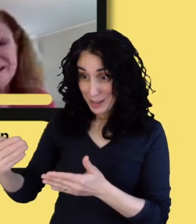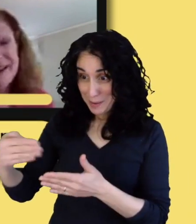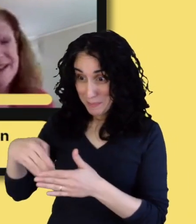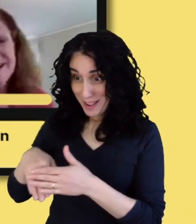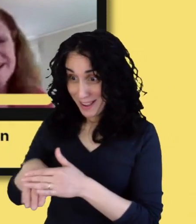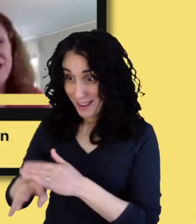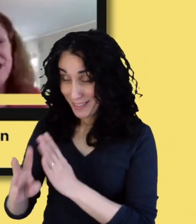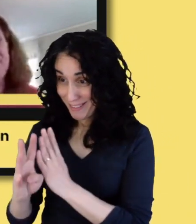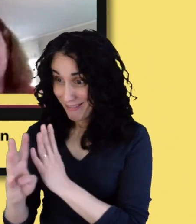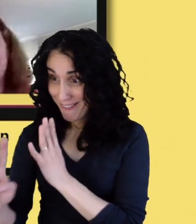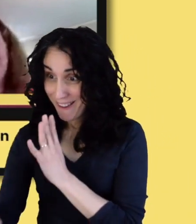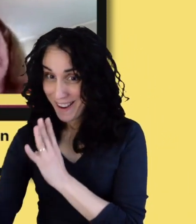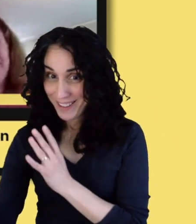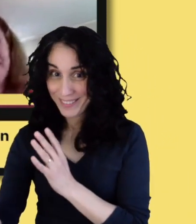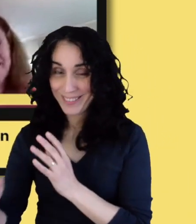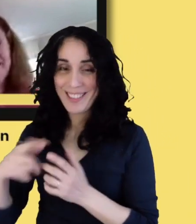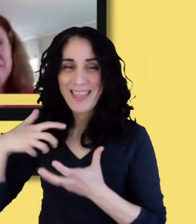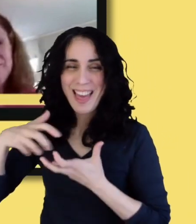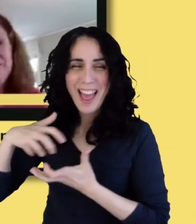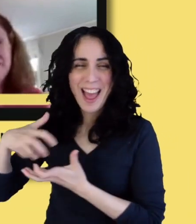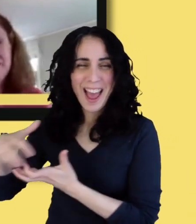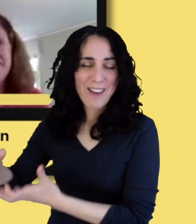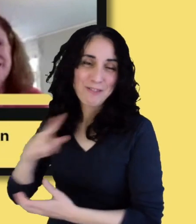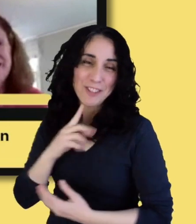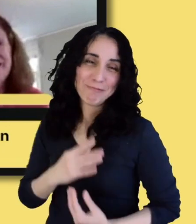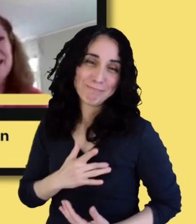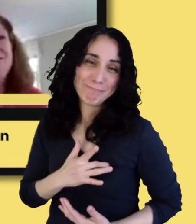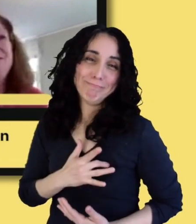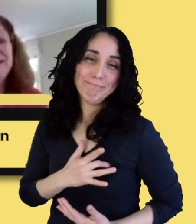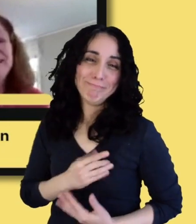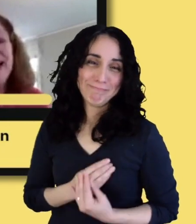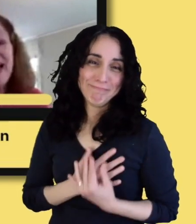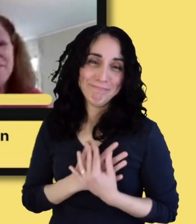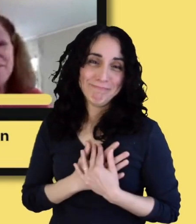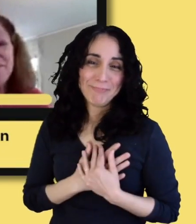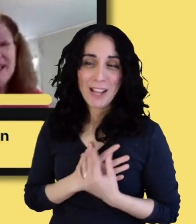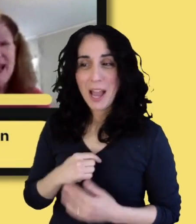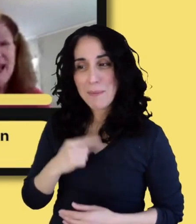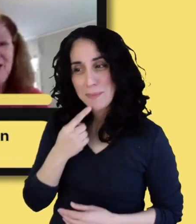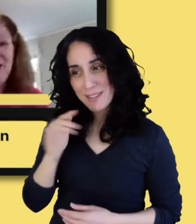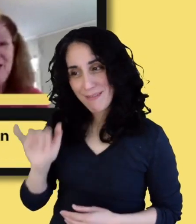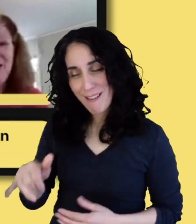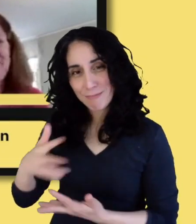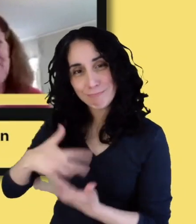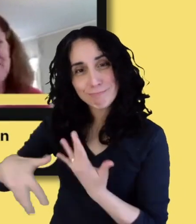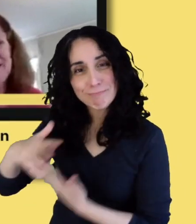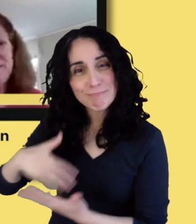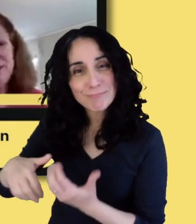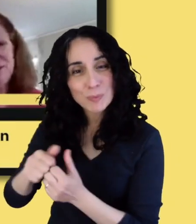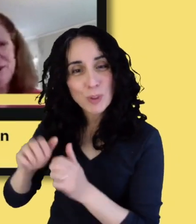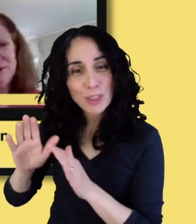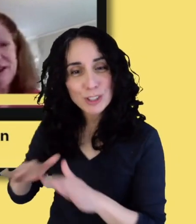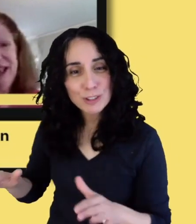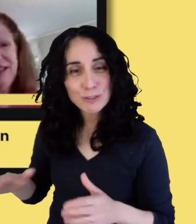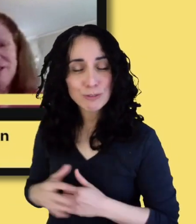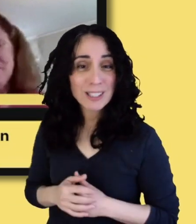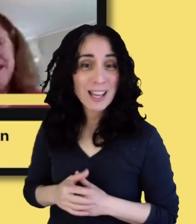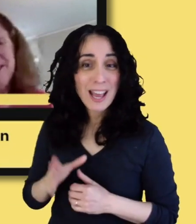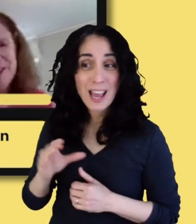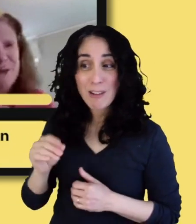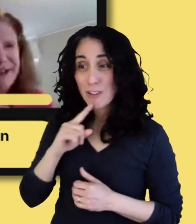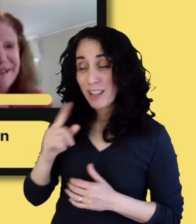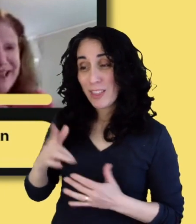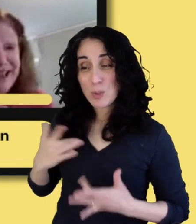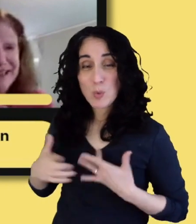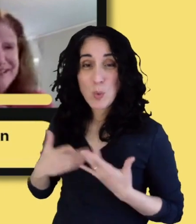coming in is just, it warms your heart. And I think the missing that camaraderie that I see with the children